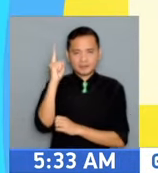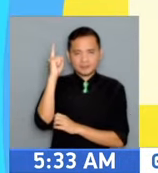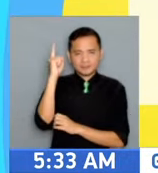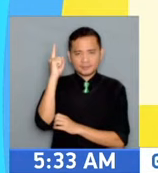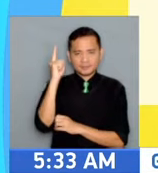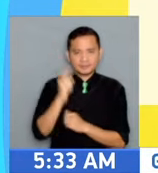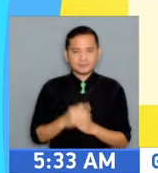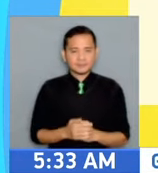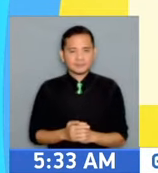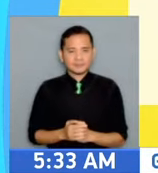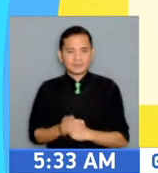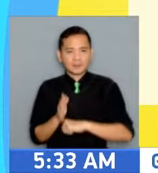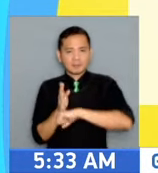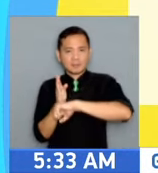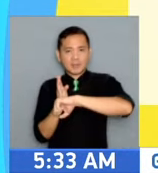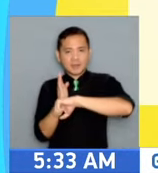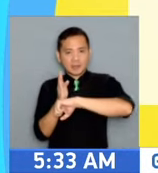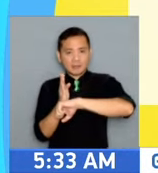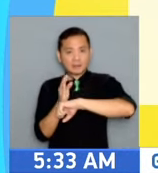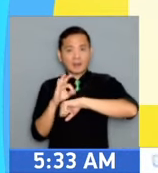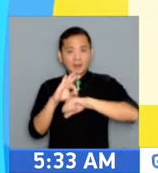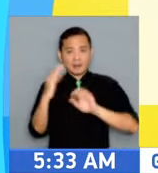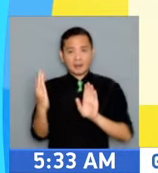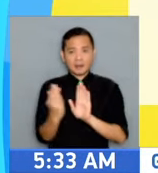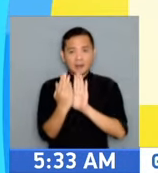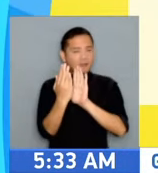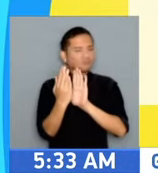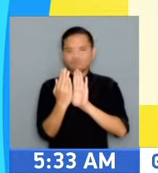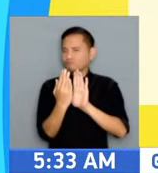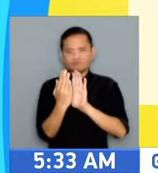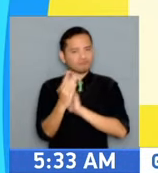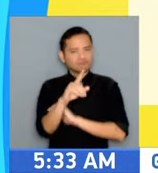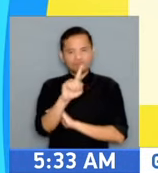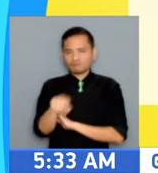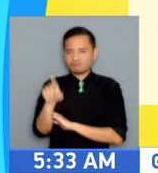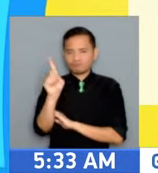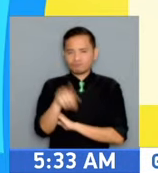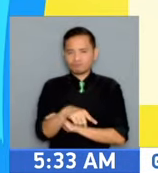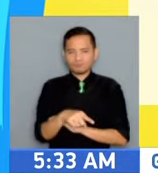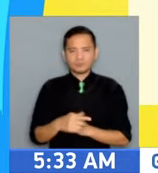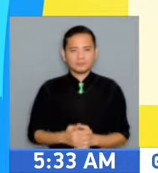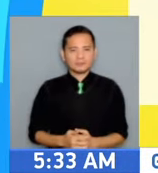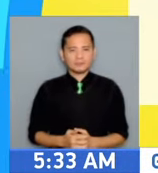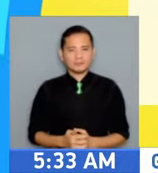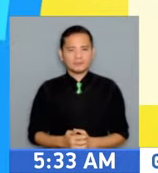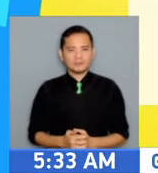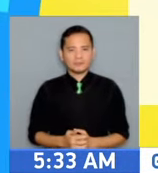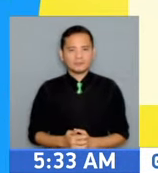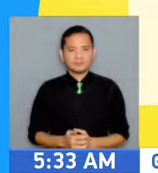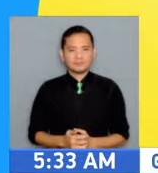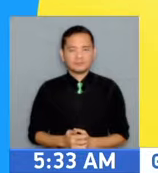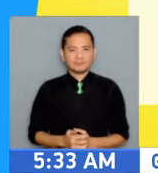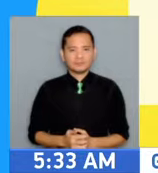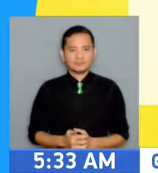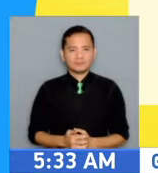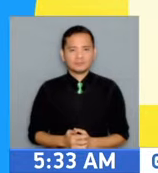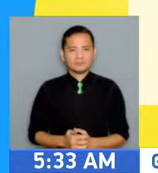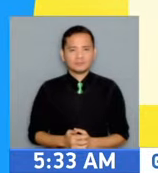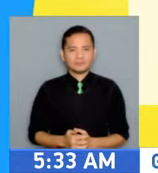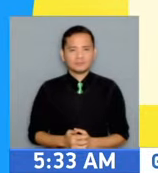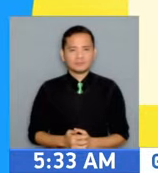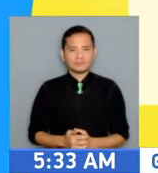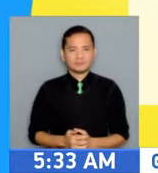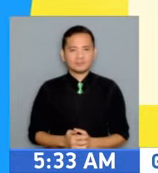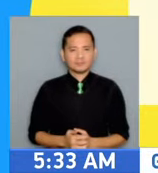ring in-person classes mula daycare hanggang high school sa lahat ng public at private schools doon ngayong araw. Magpapatupad naman ang